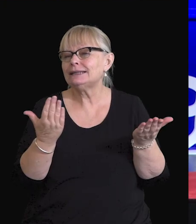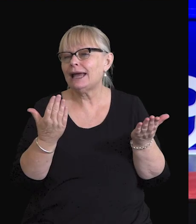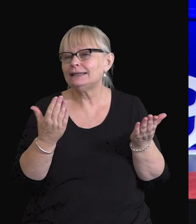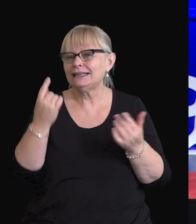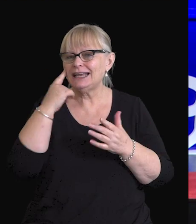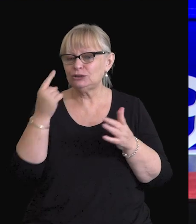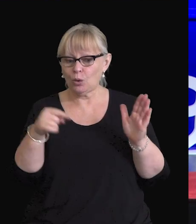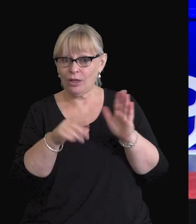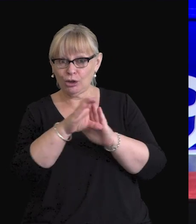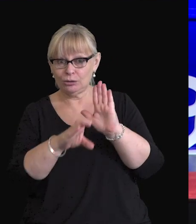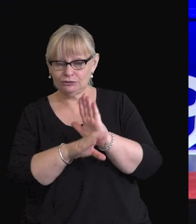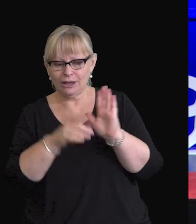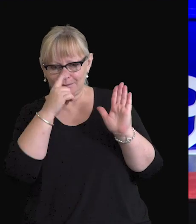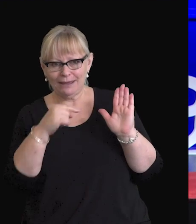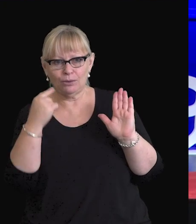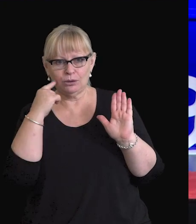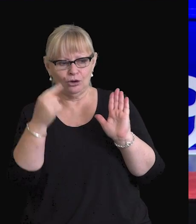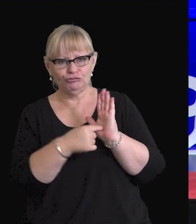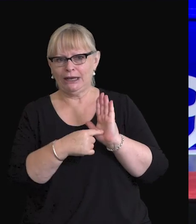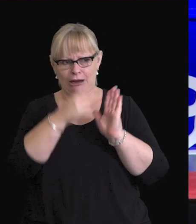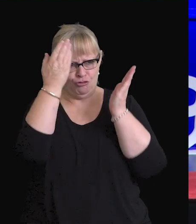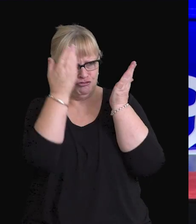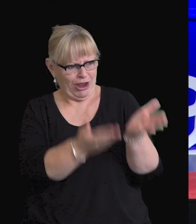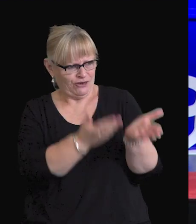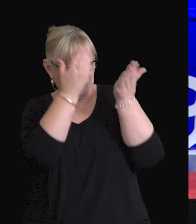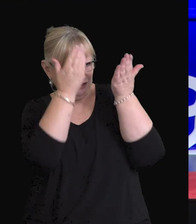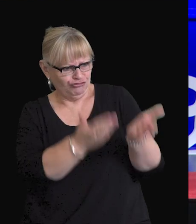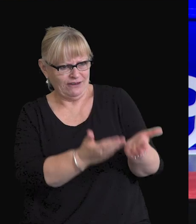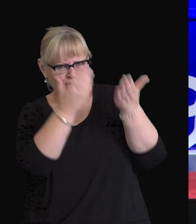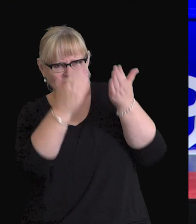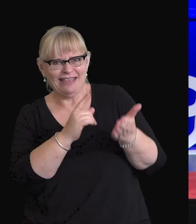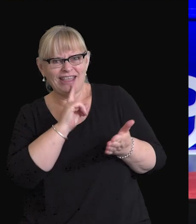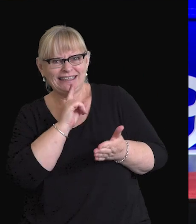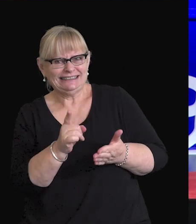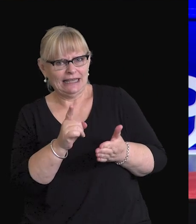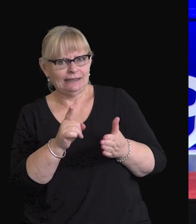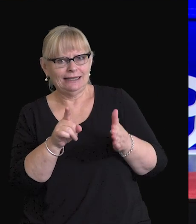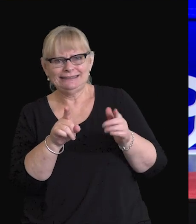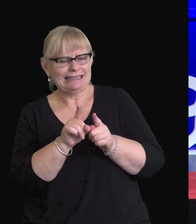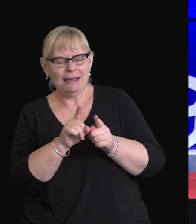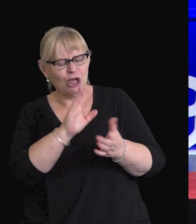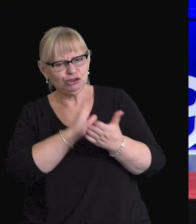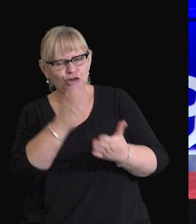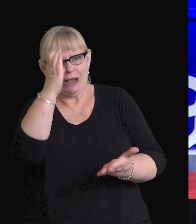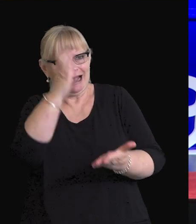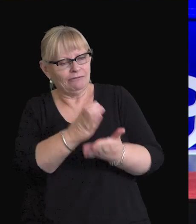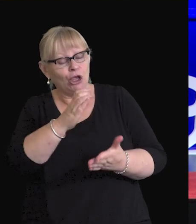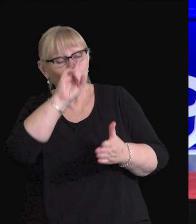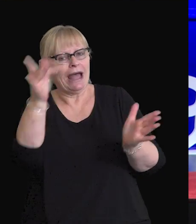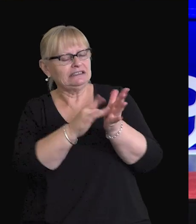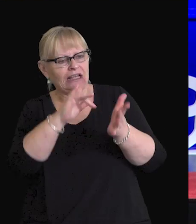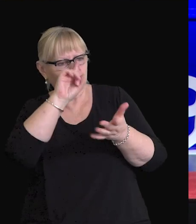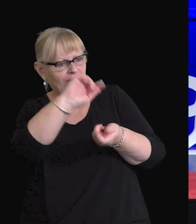people looked at that Constitution with sanctimonious reverence and deemed it, like the Ark of the Covenant, too sacred